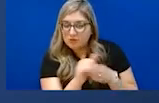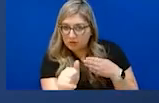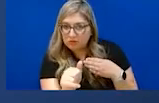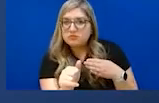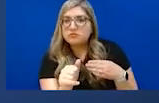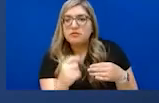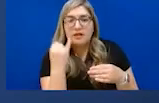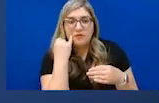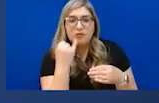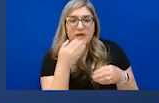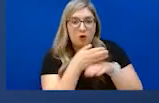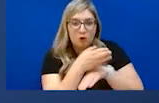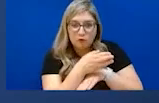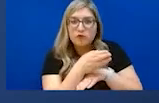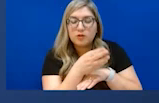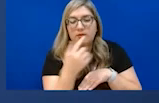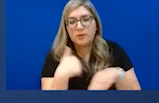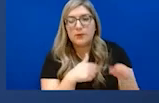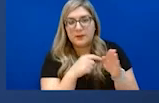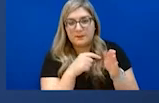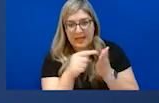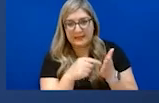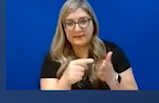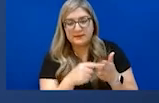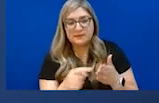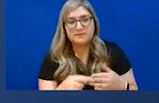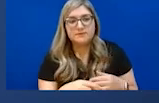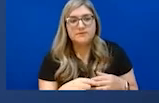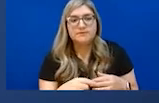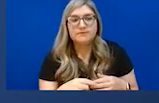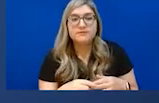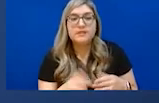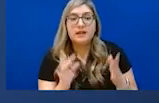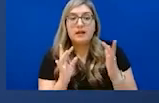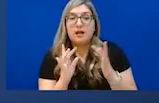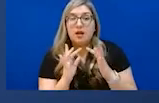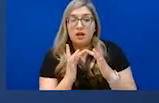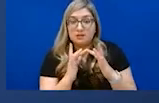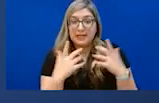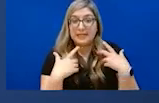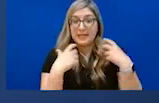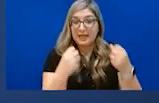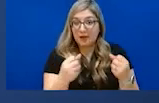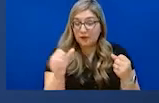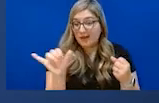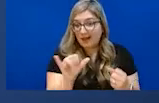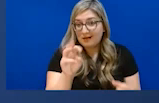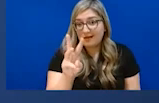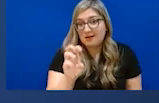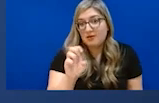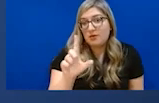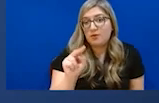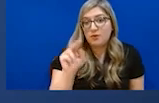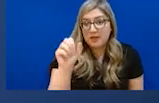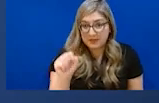So they provide that. The online health and wellness. That's also available through the